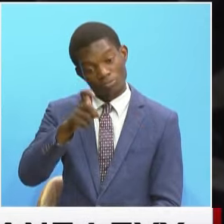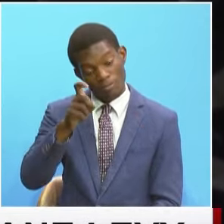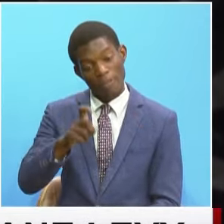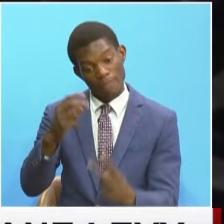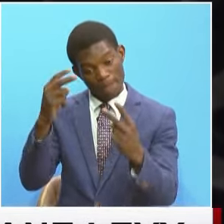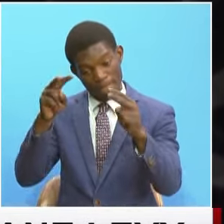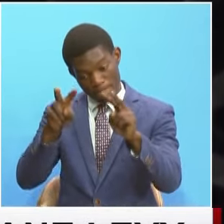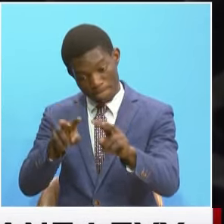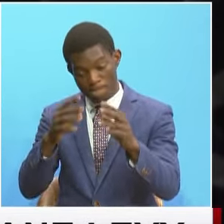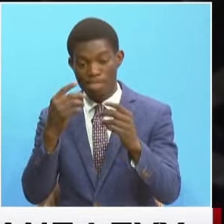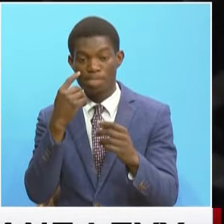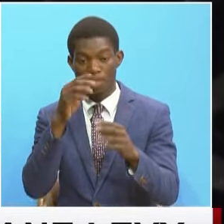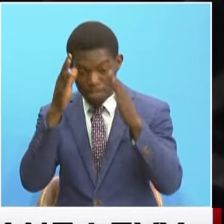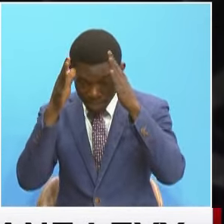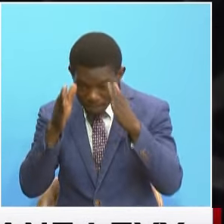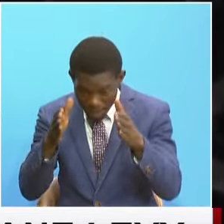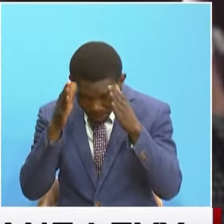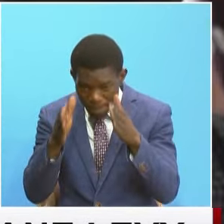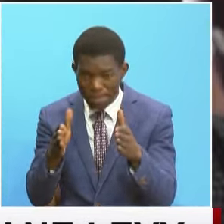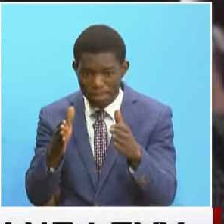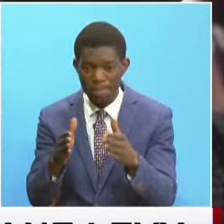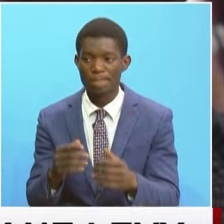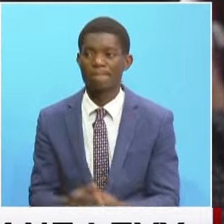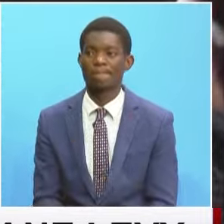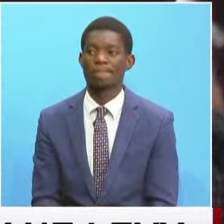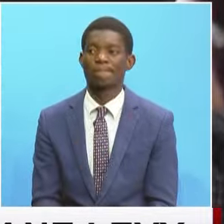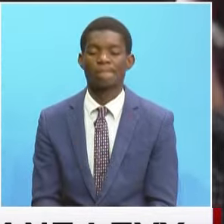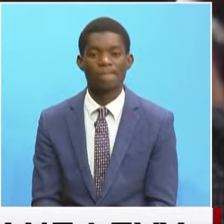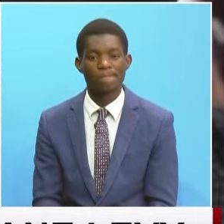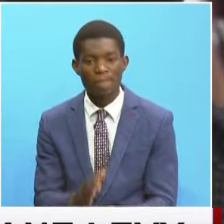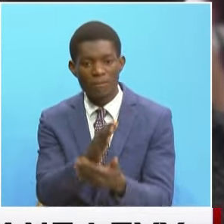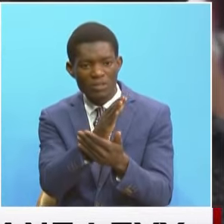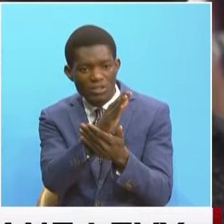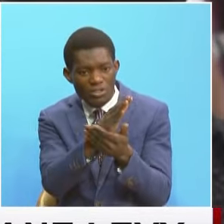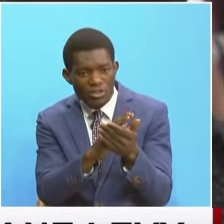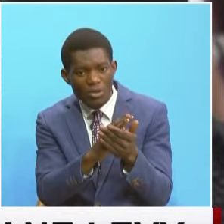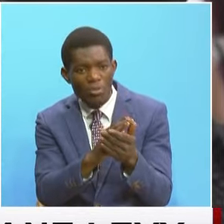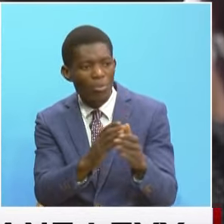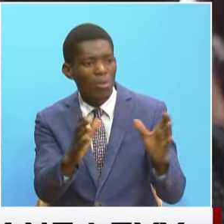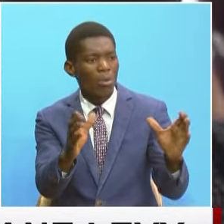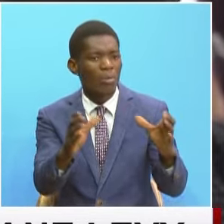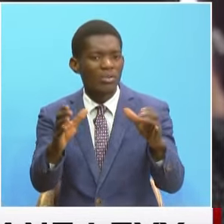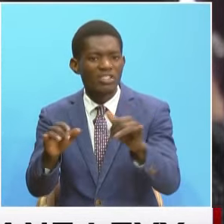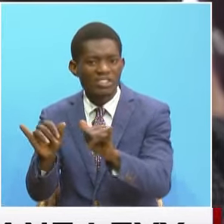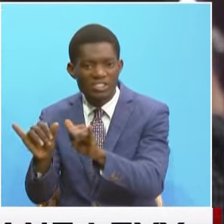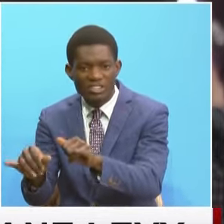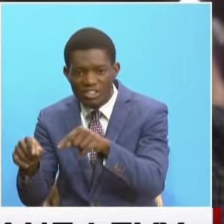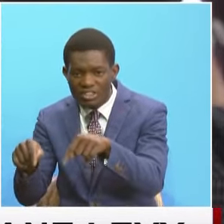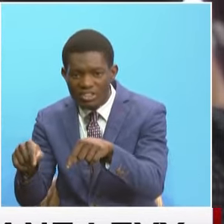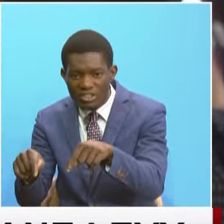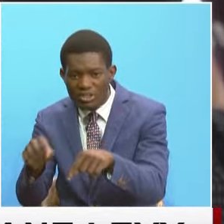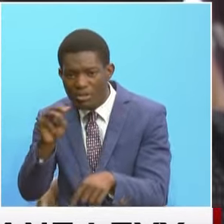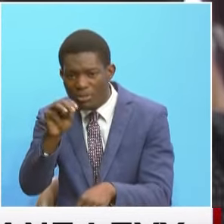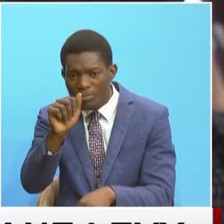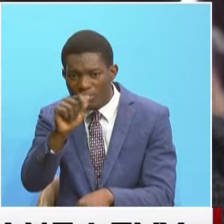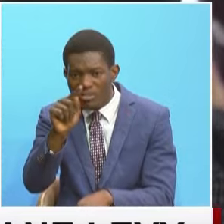appeal to the council to really look at it from that perspective. But there are communities that do not live in Mazabuka that do not see